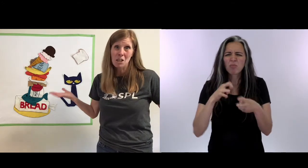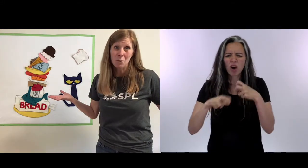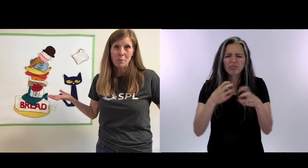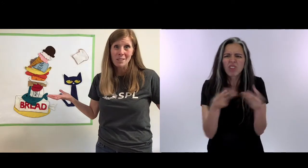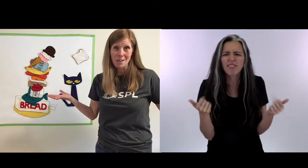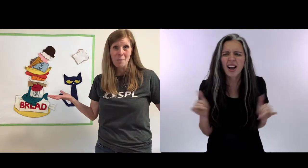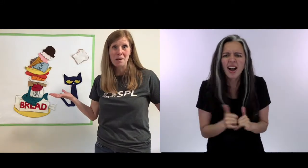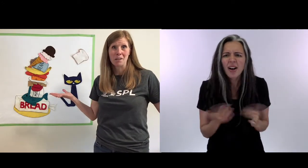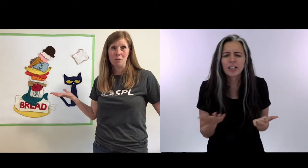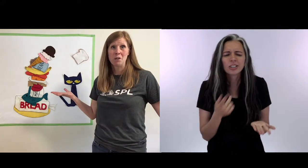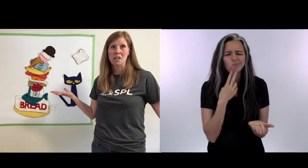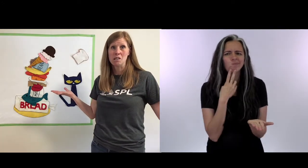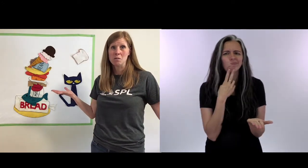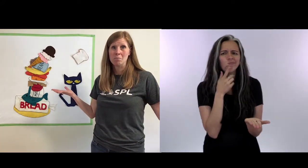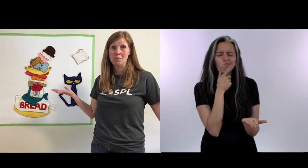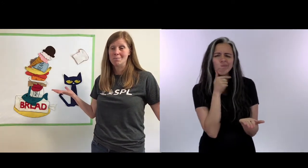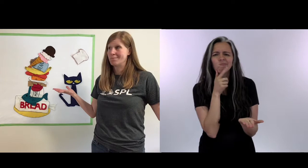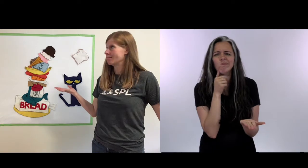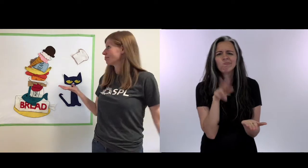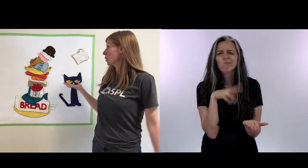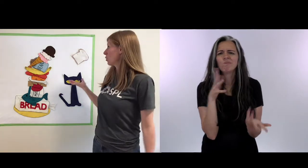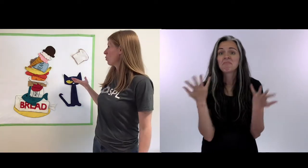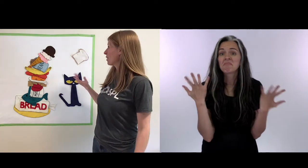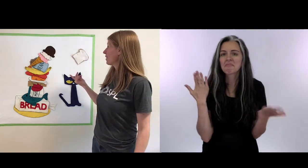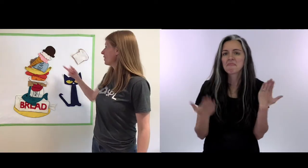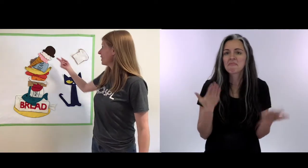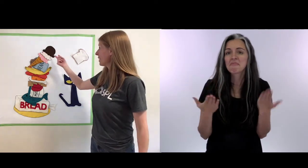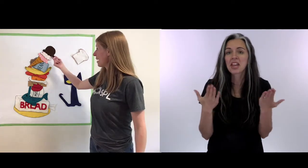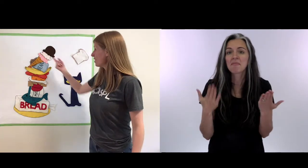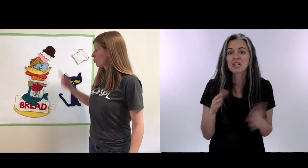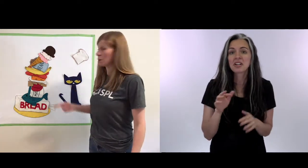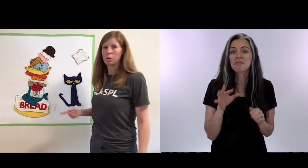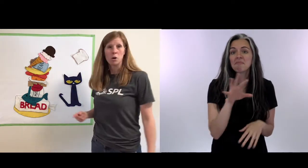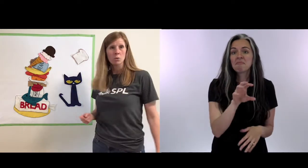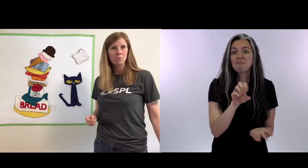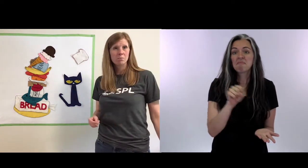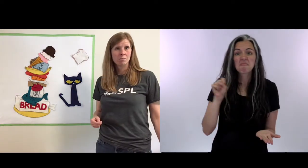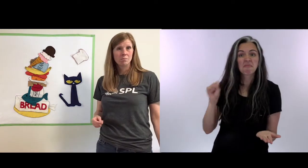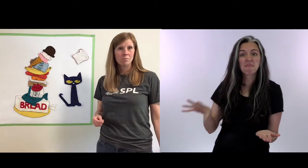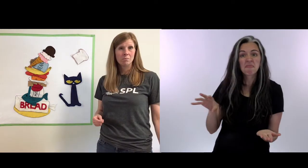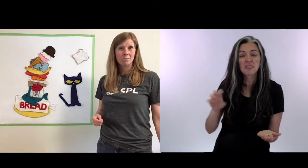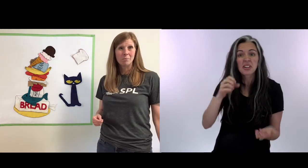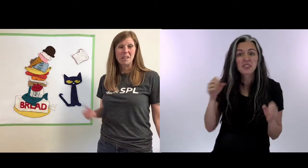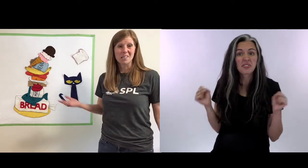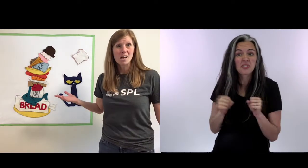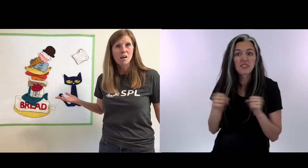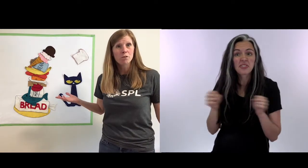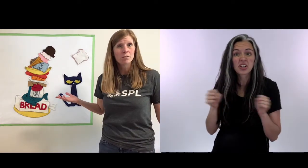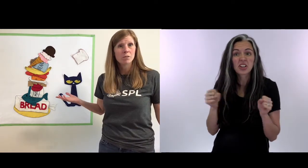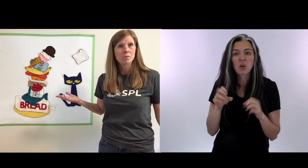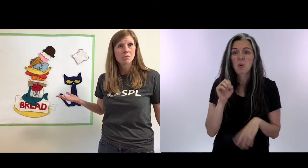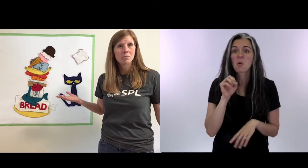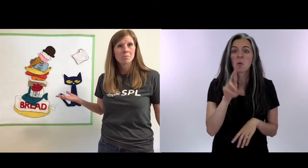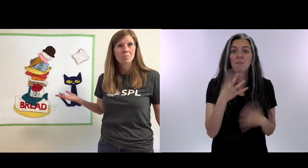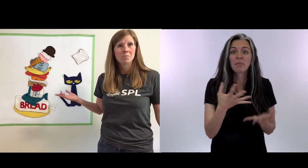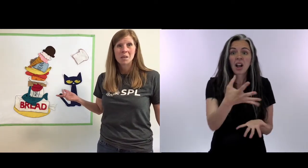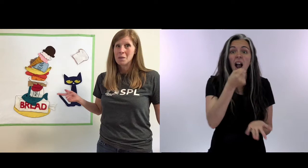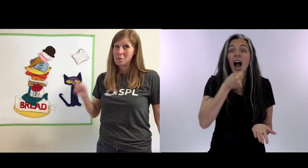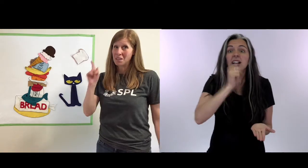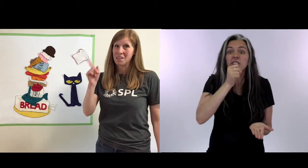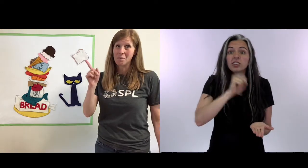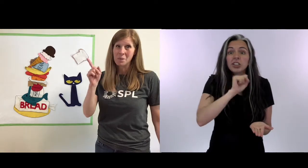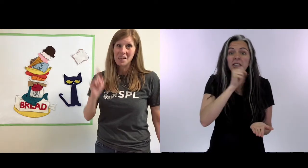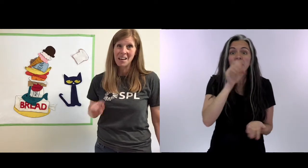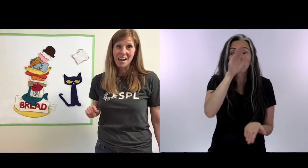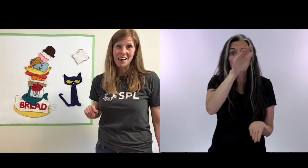Yeah, he could put some back in the fridge. Or he could eat the ice cream cone by itself.